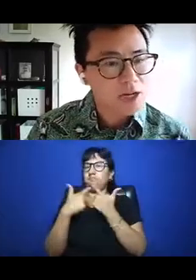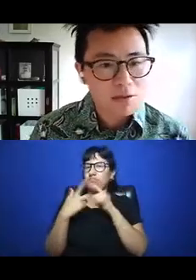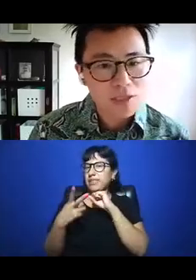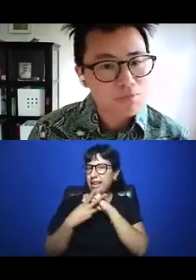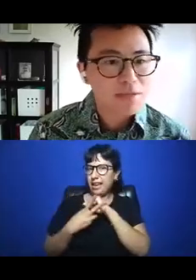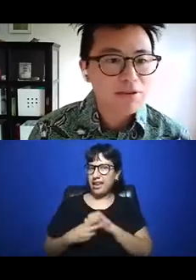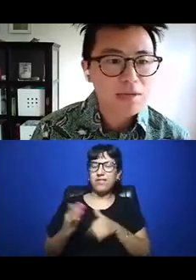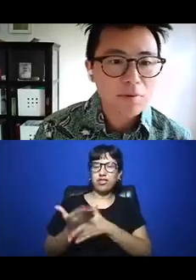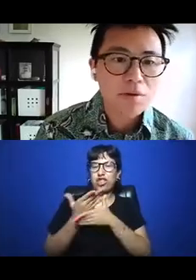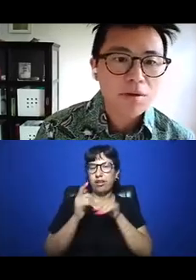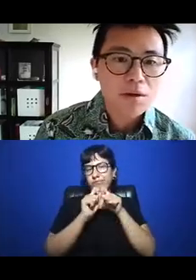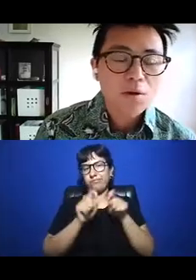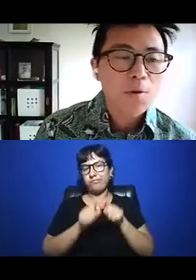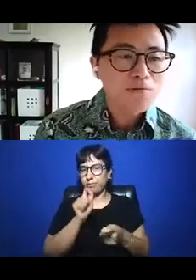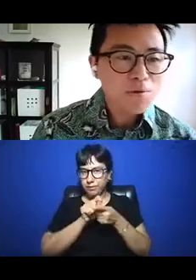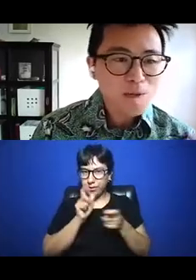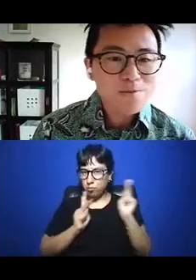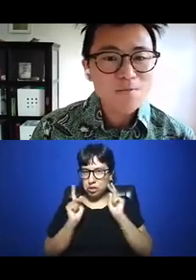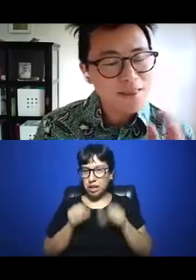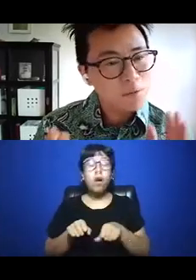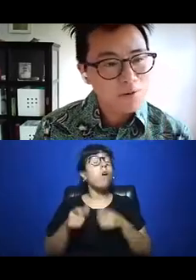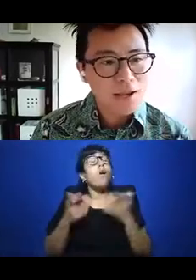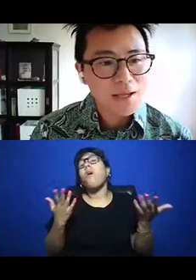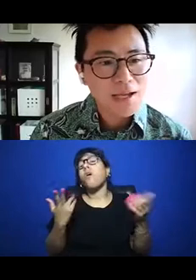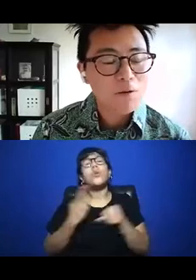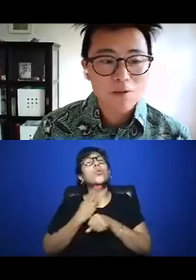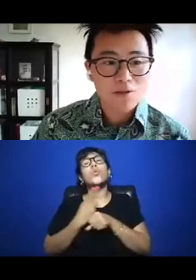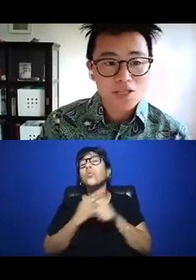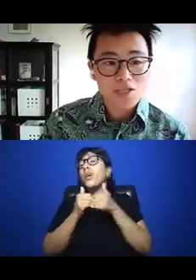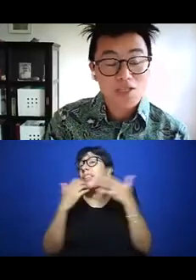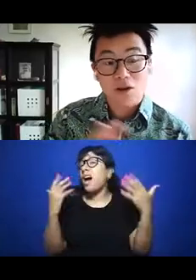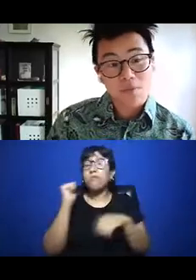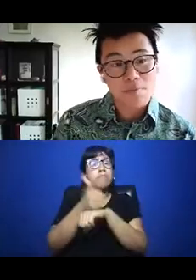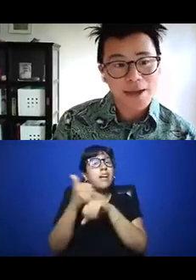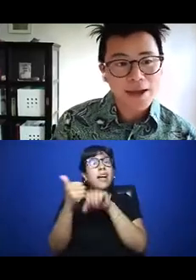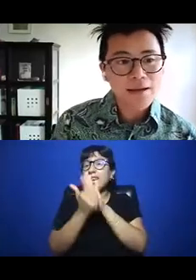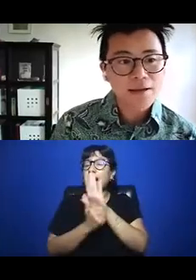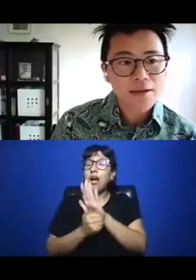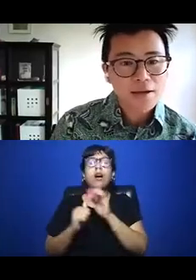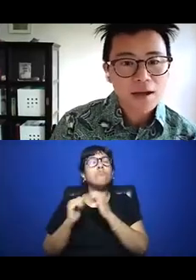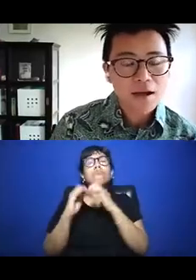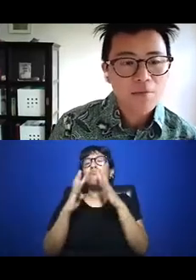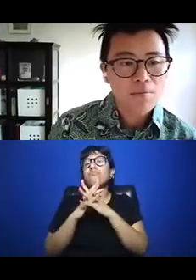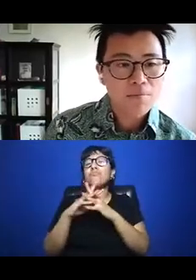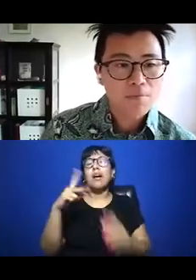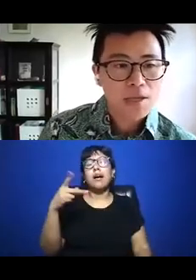and share them with specific people. Or if you want to use it without creating an account, you can just start up a pad.